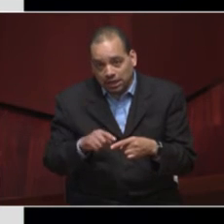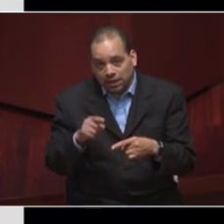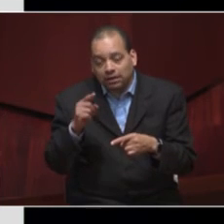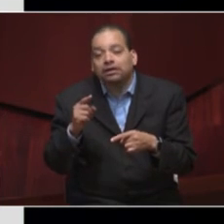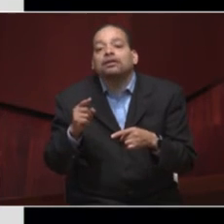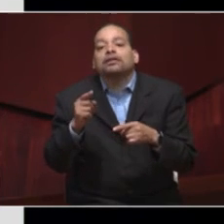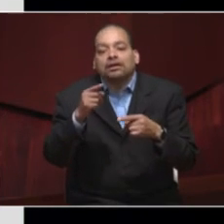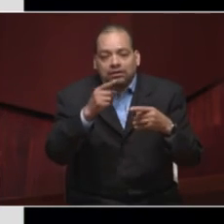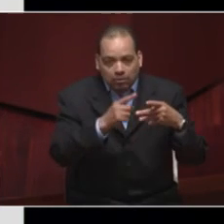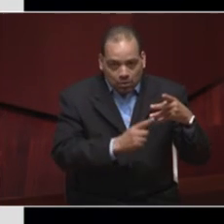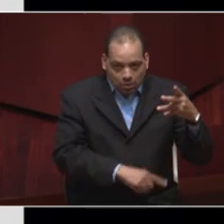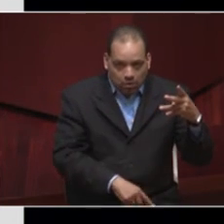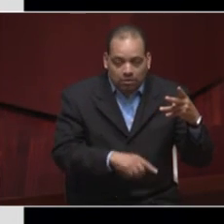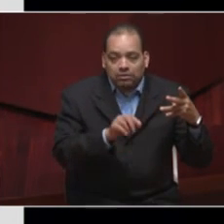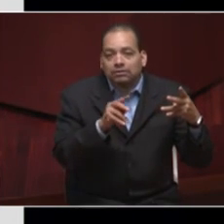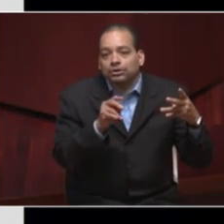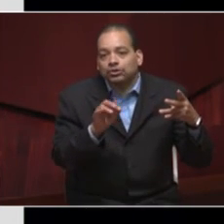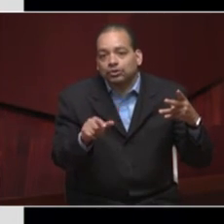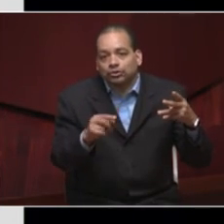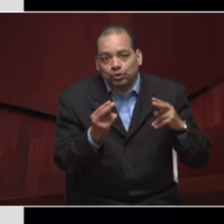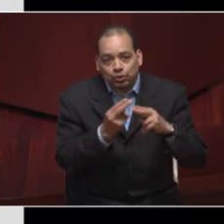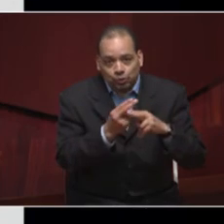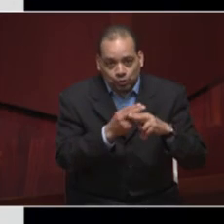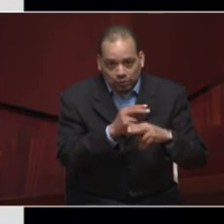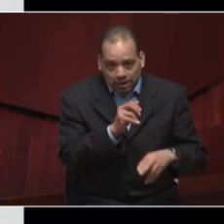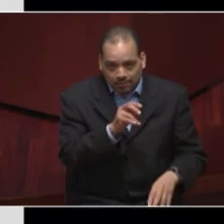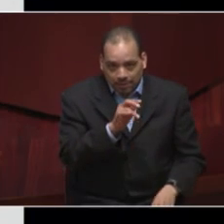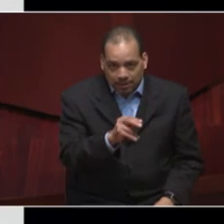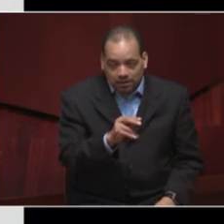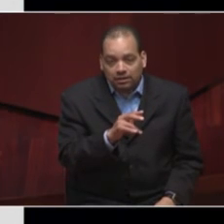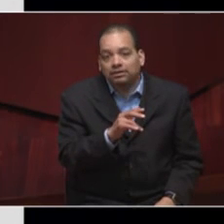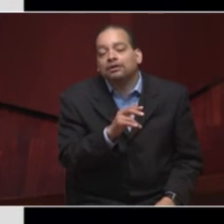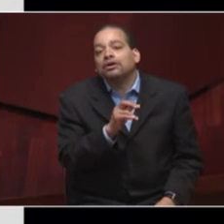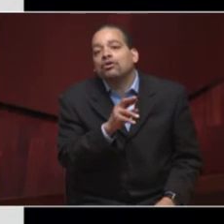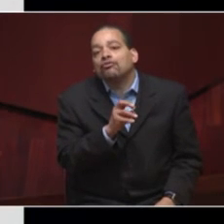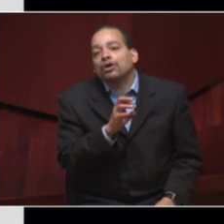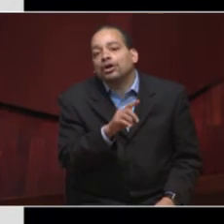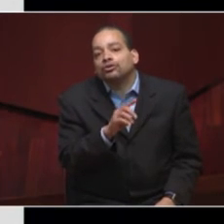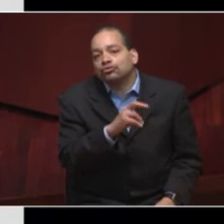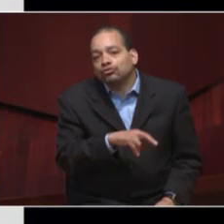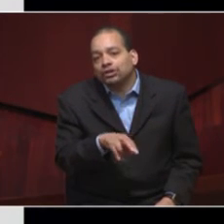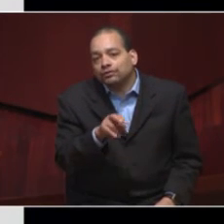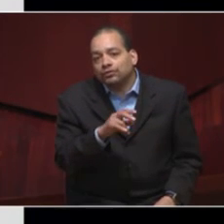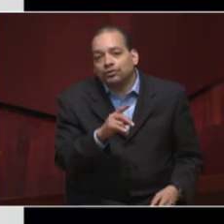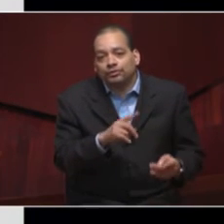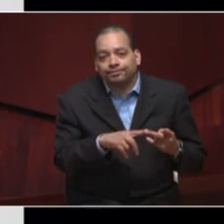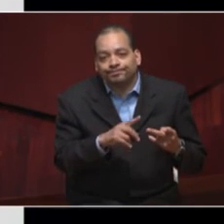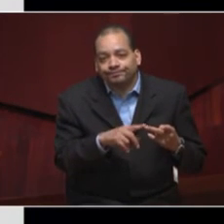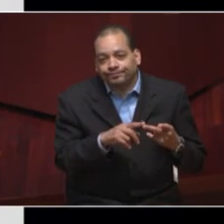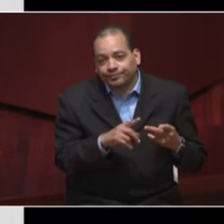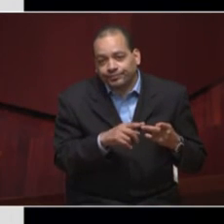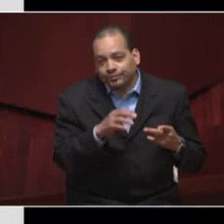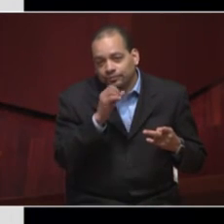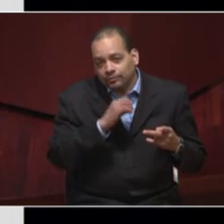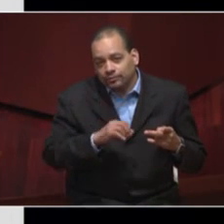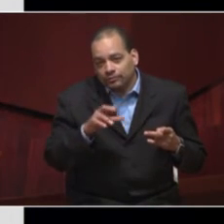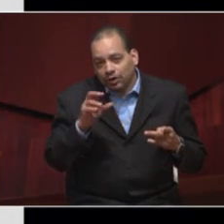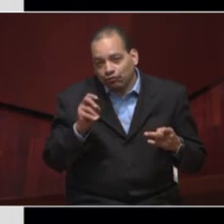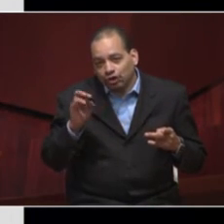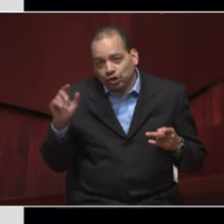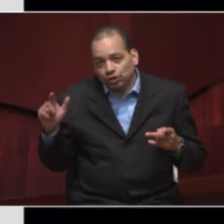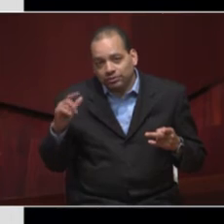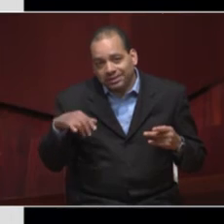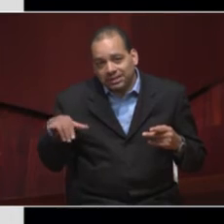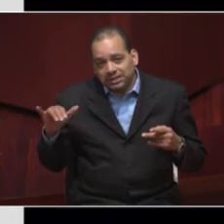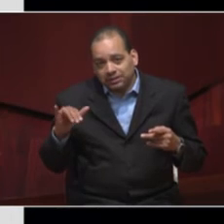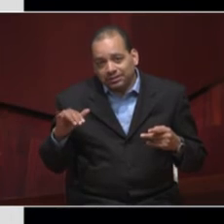online. User Administration Manual, Records Transfer Manual, the old original, which are still a little outdated, but they're still